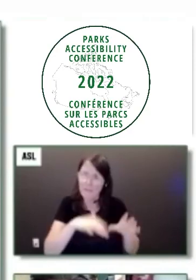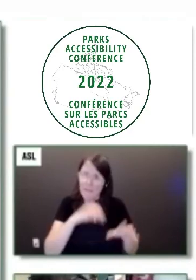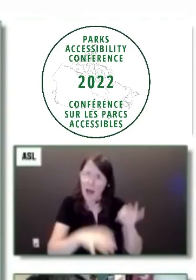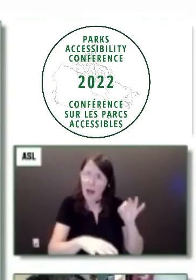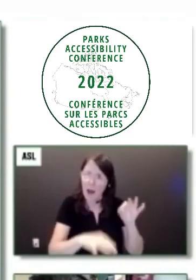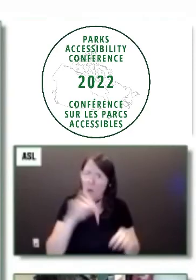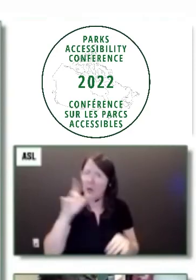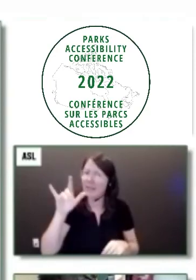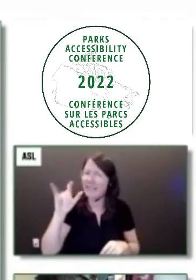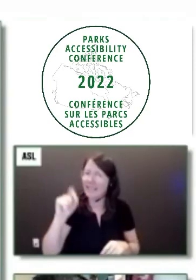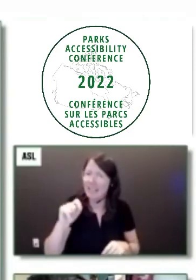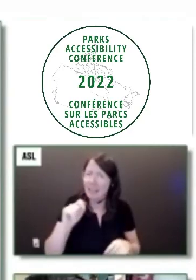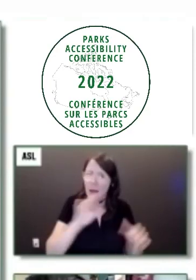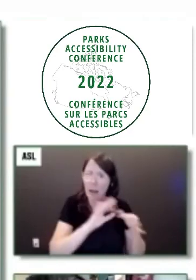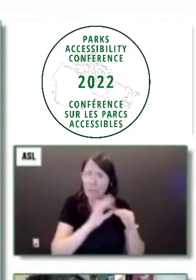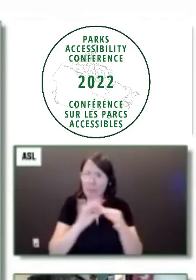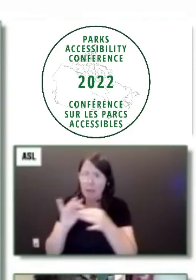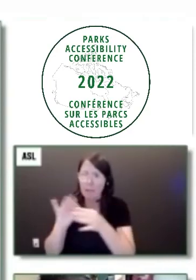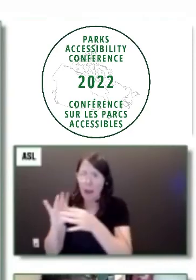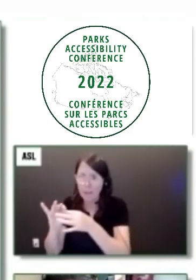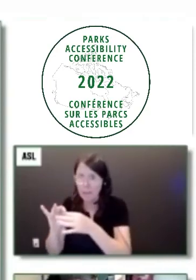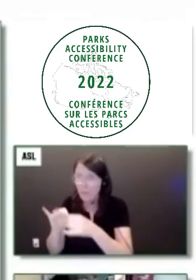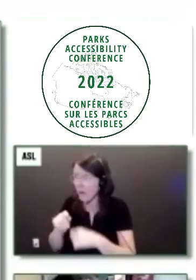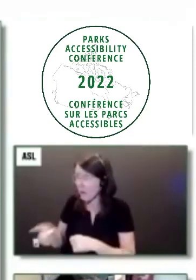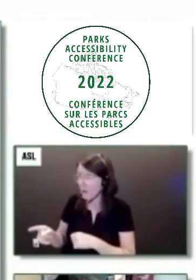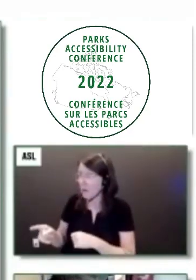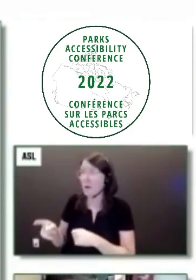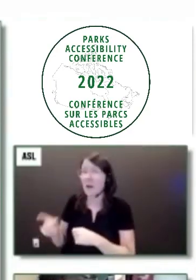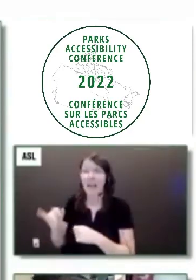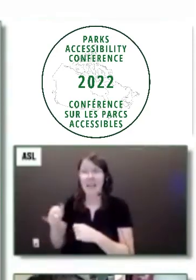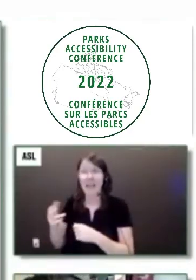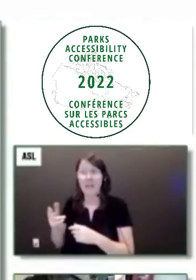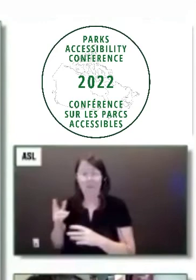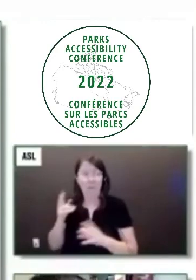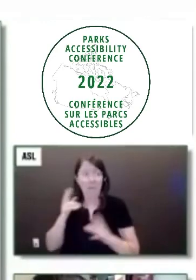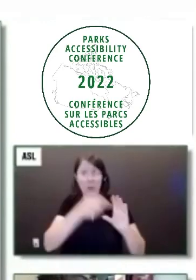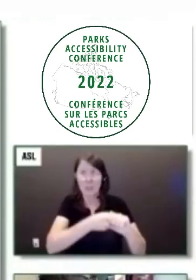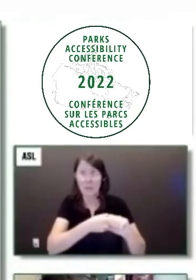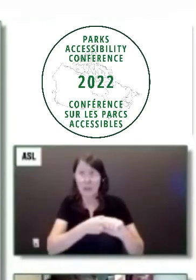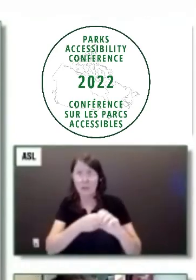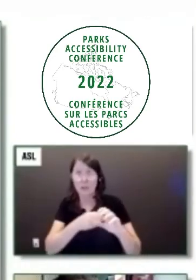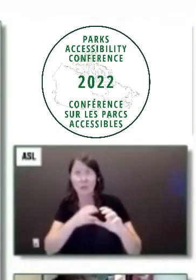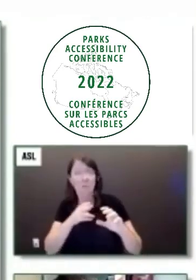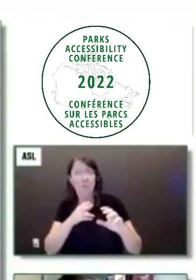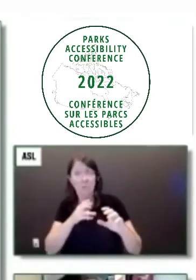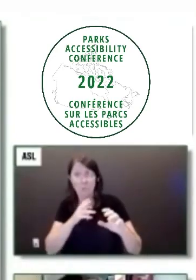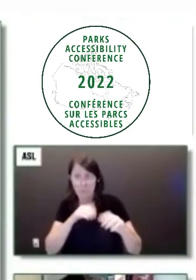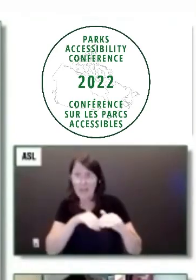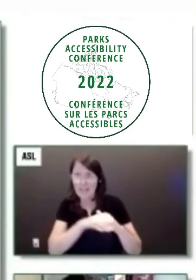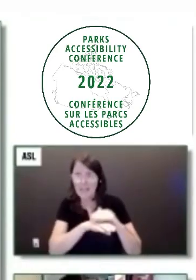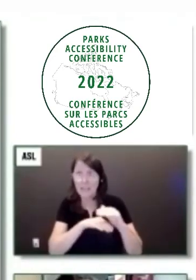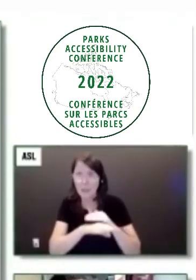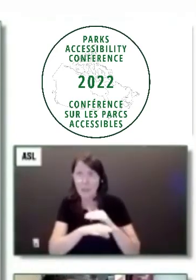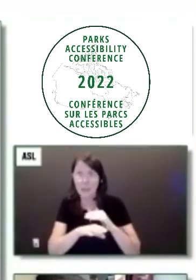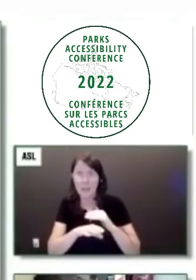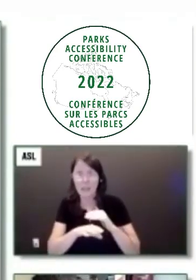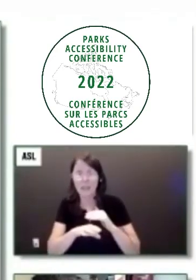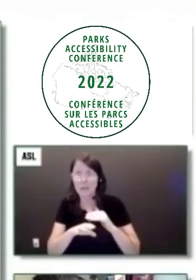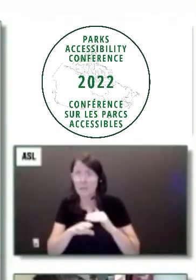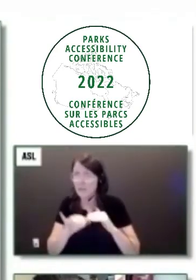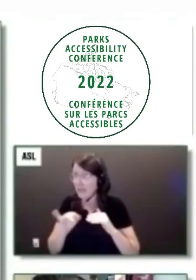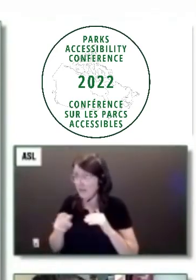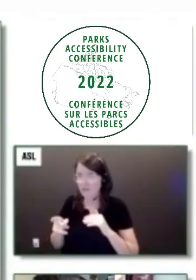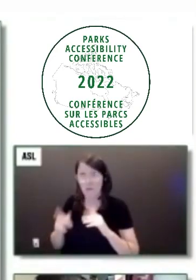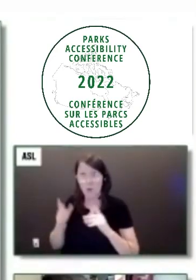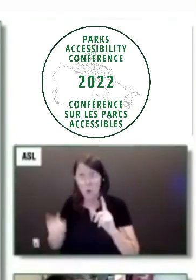if participation and self-determination is the normative or desired goal for accessibility, the literature presently identifies